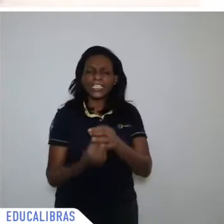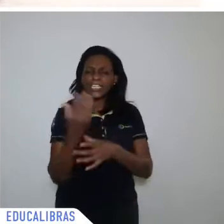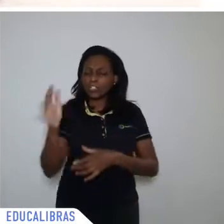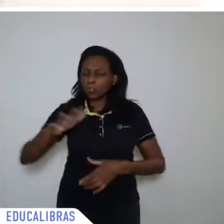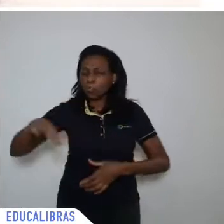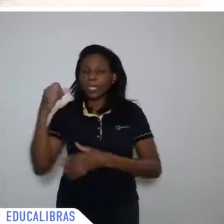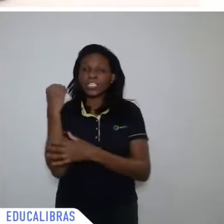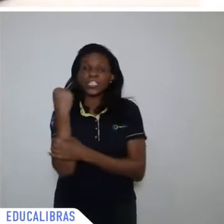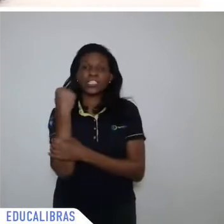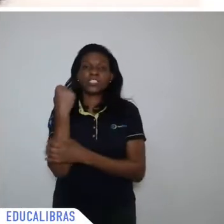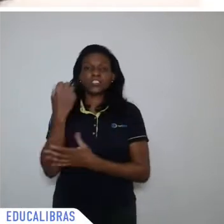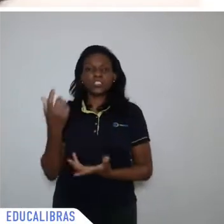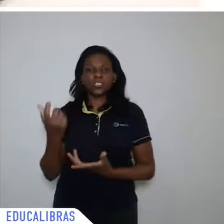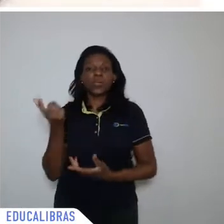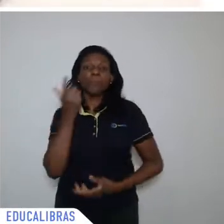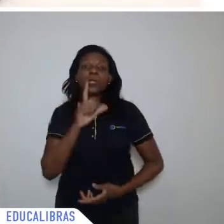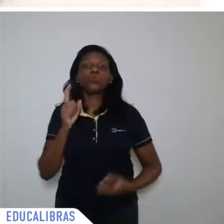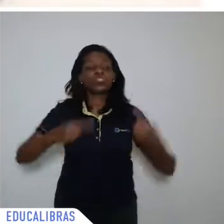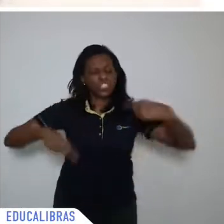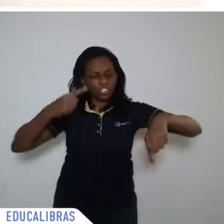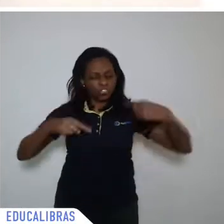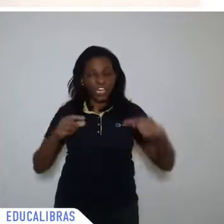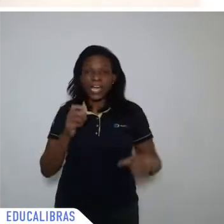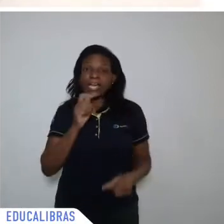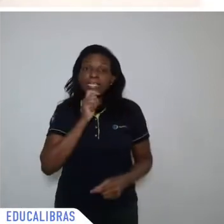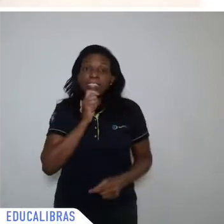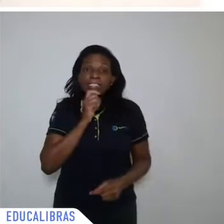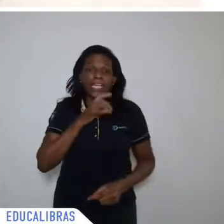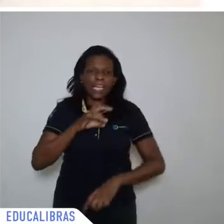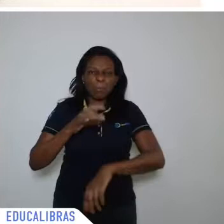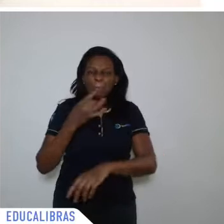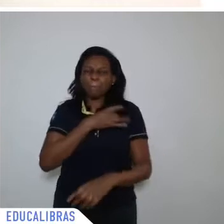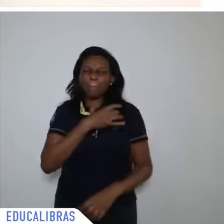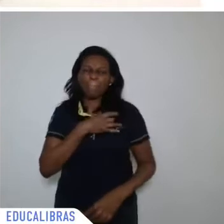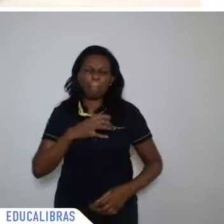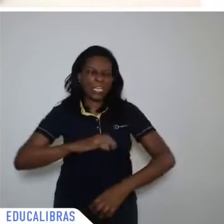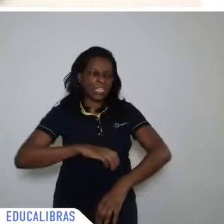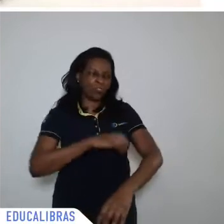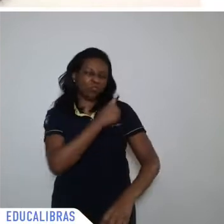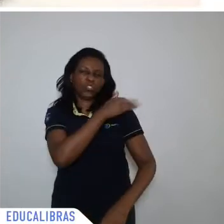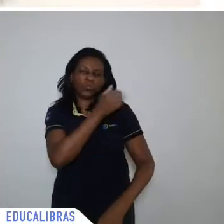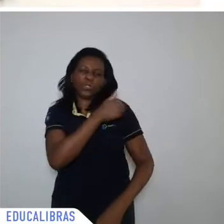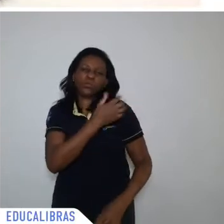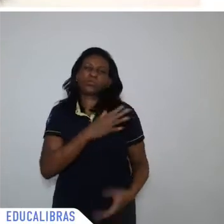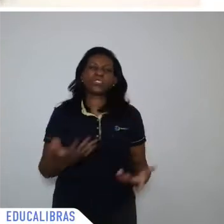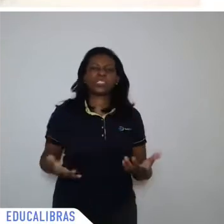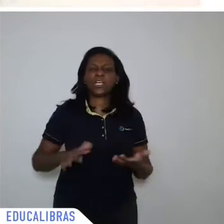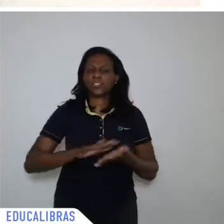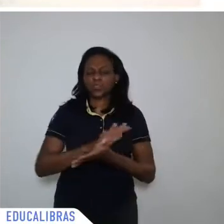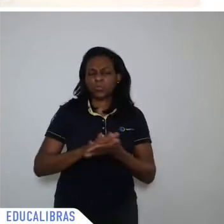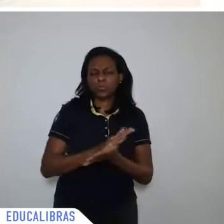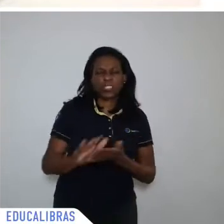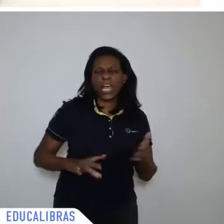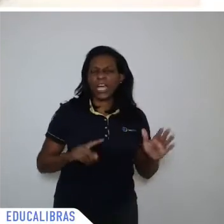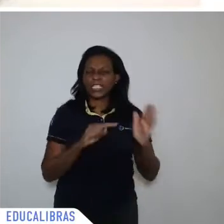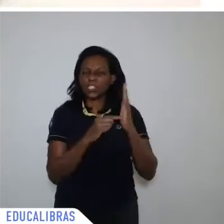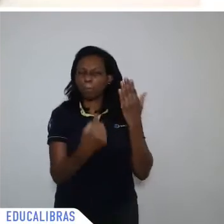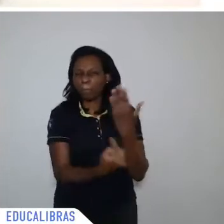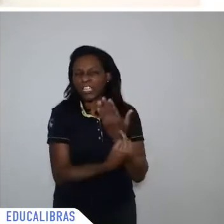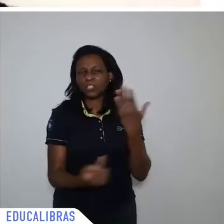go move on creating safe spaces for these debates, so we can talk without any kind